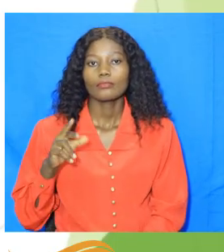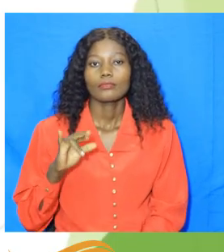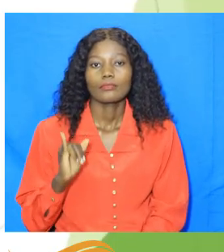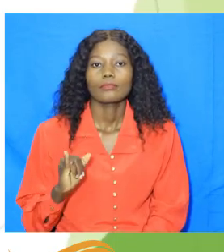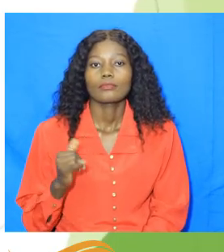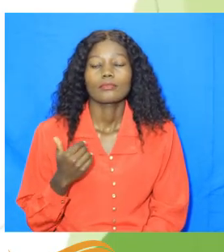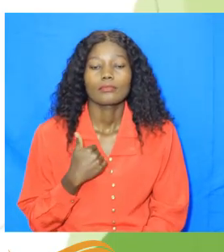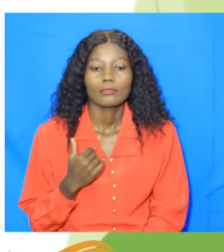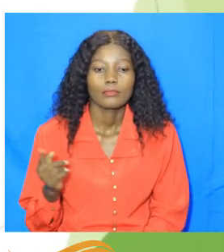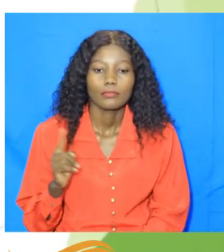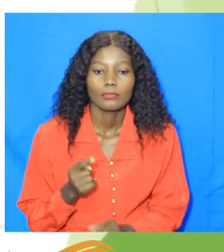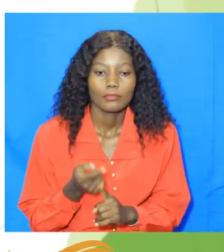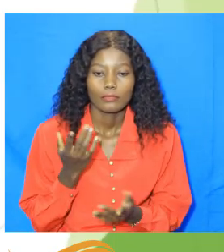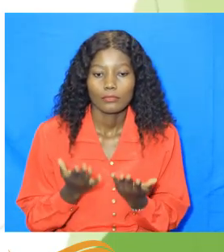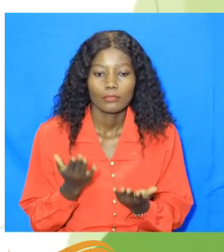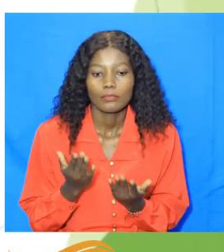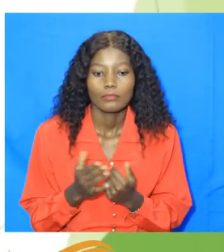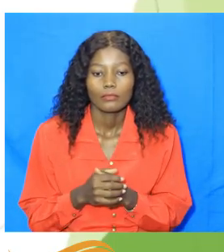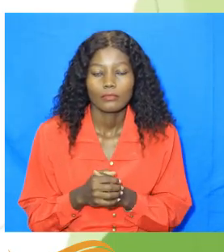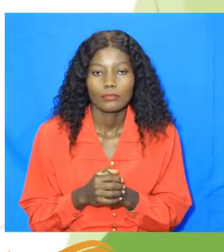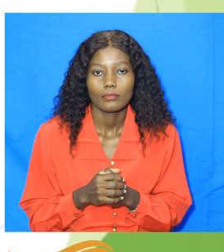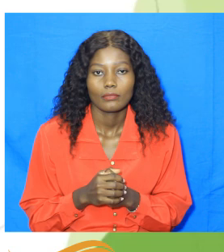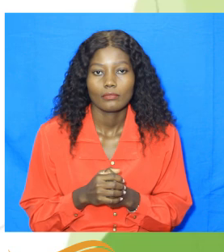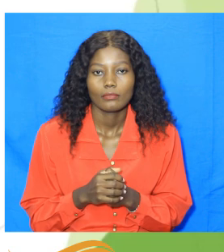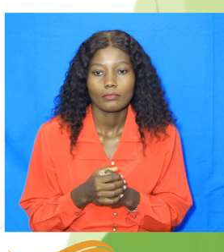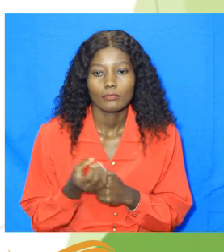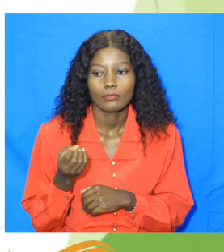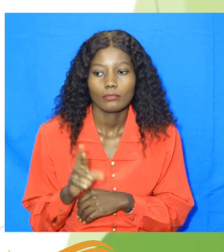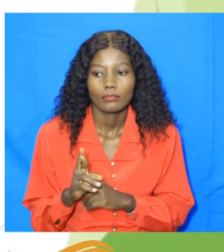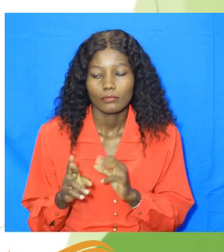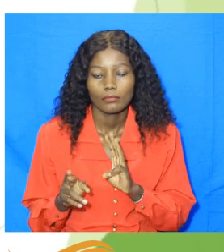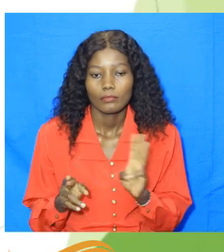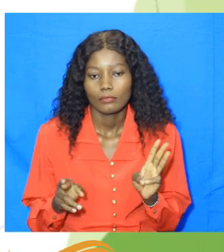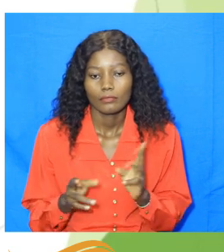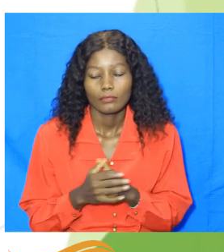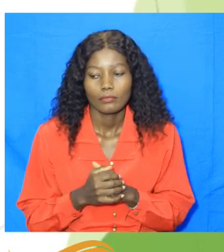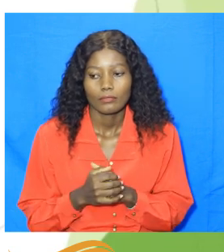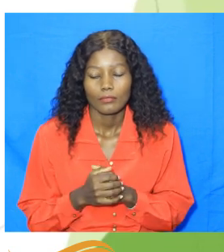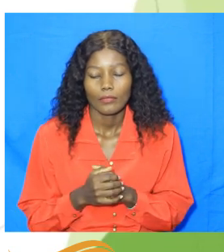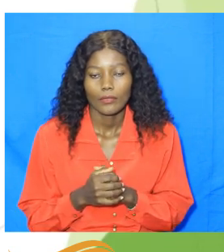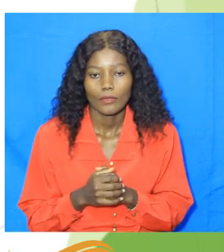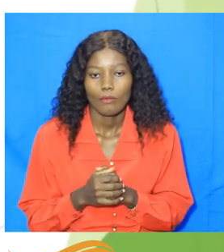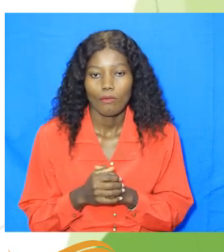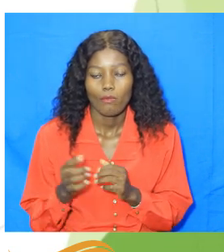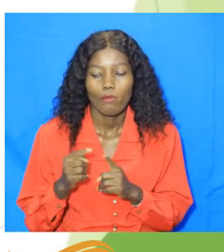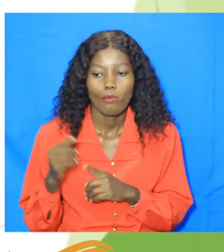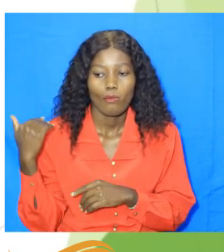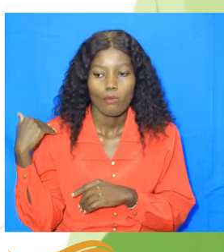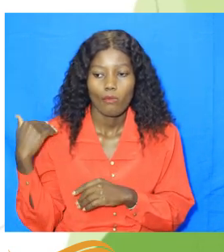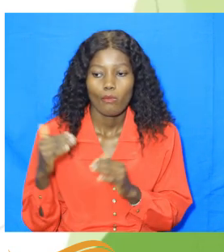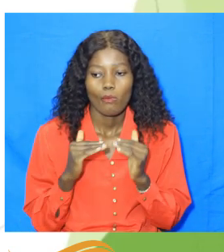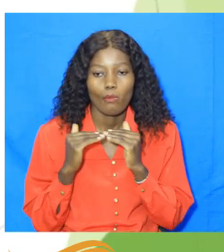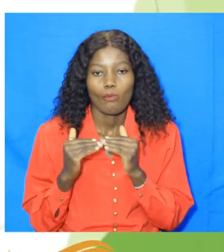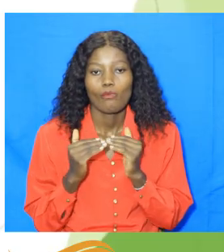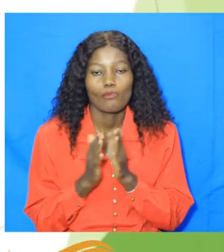from either from the belly or from the waist to shoulder level, and